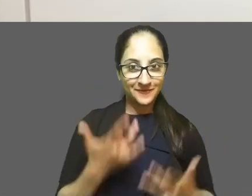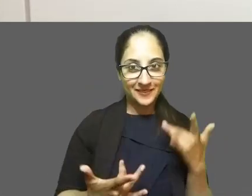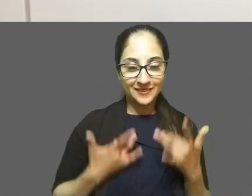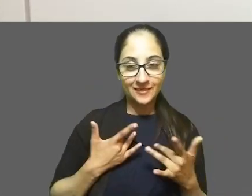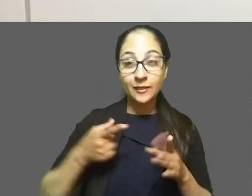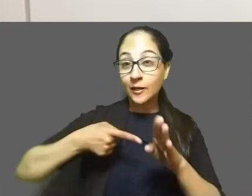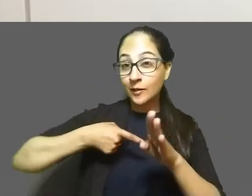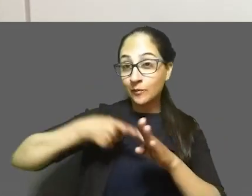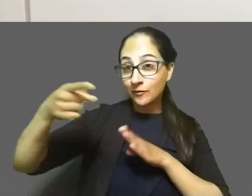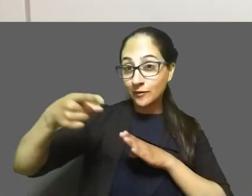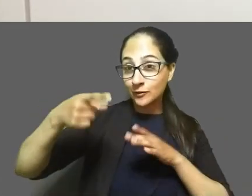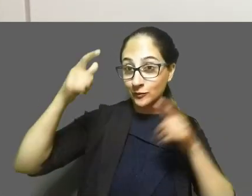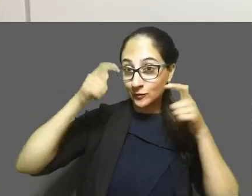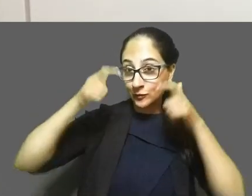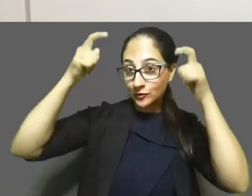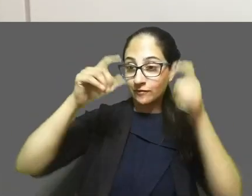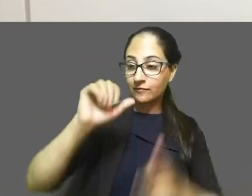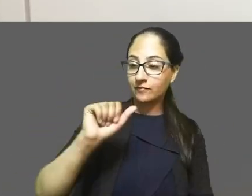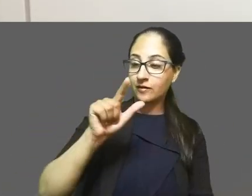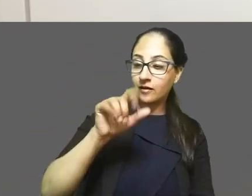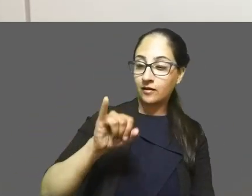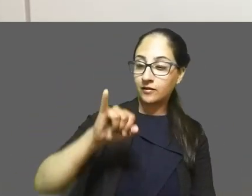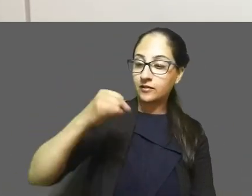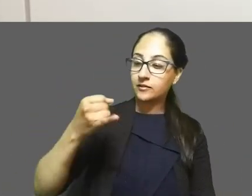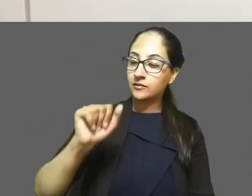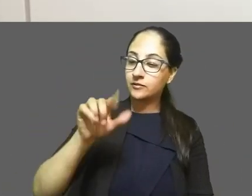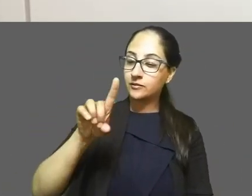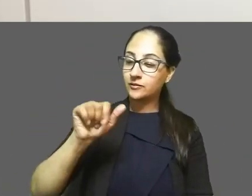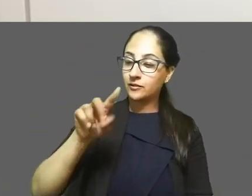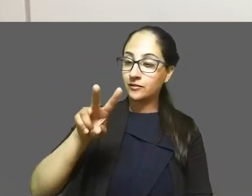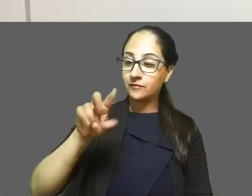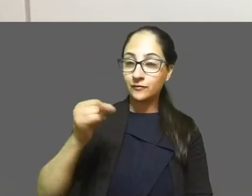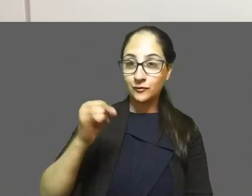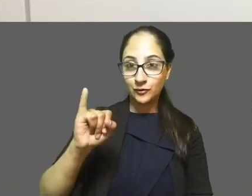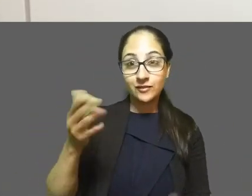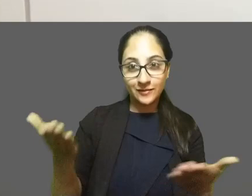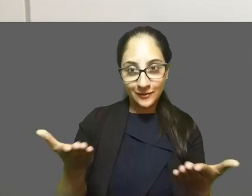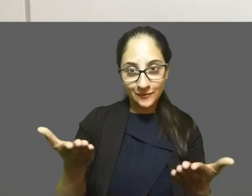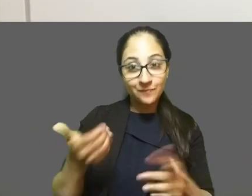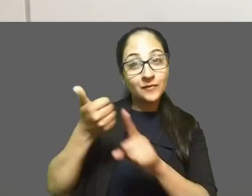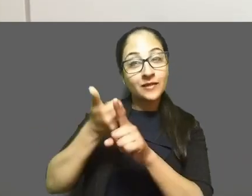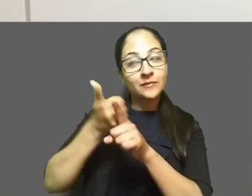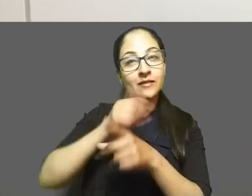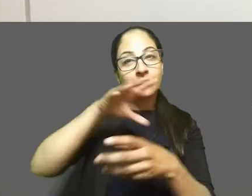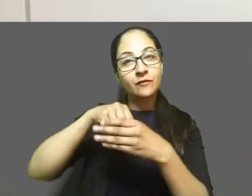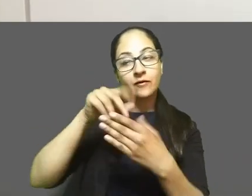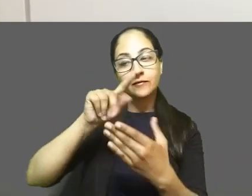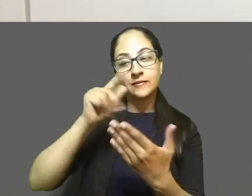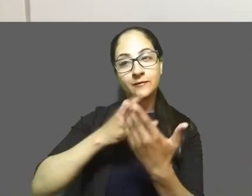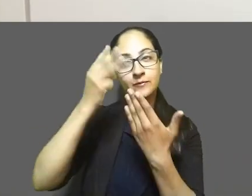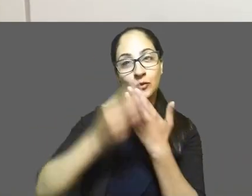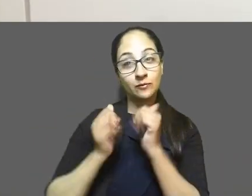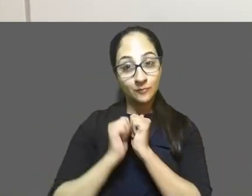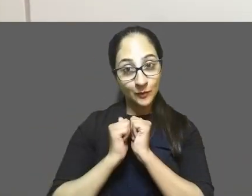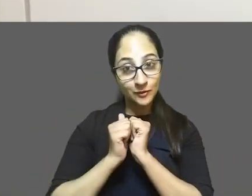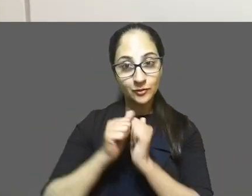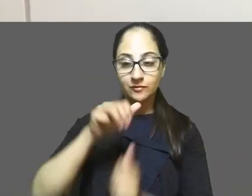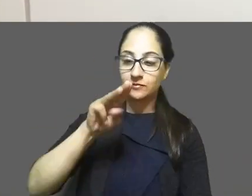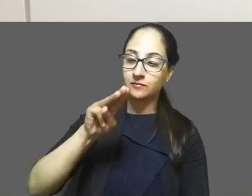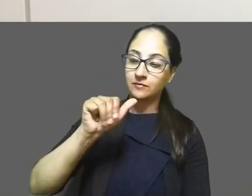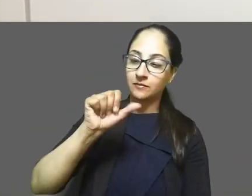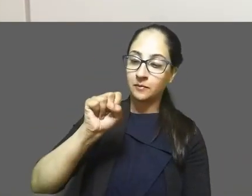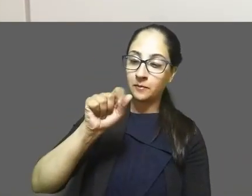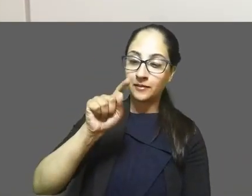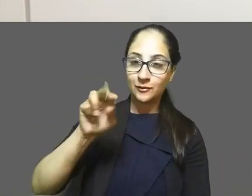am, and I am so lucky to have Chef Ali Jadhavji be my guide. Chef Jadhavji was a finalist on Master